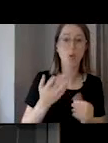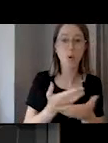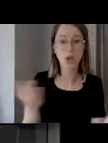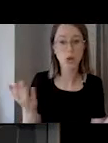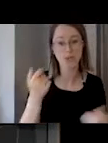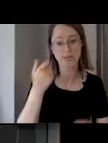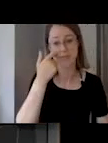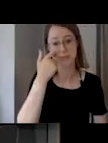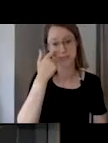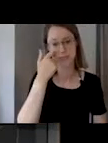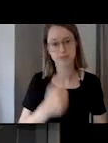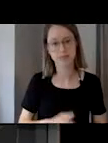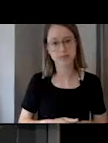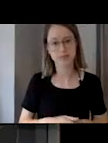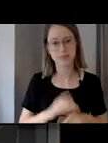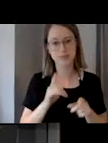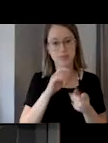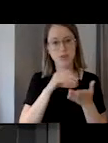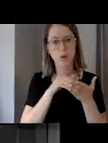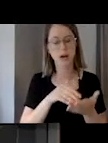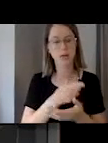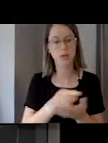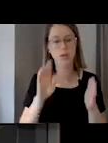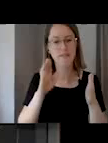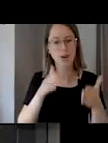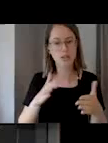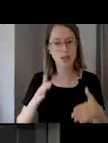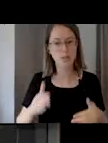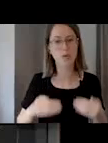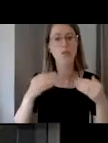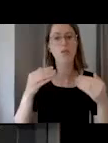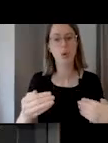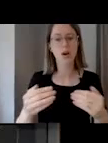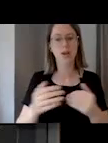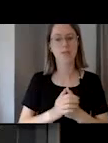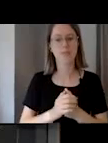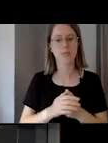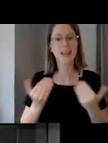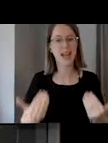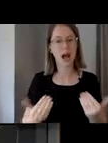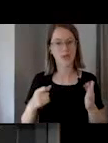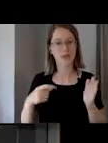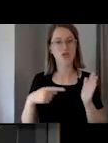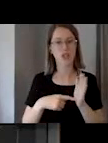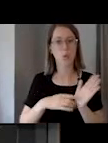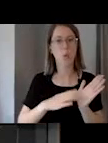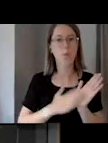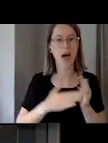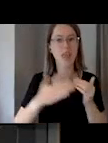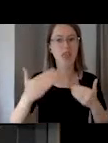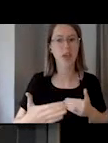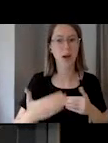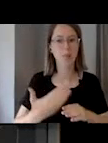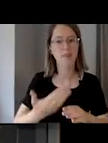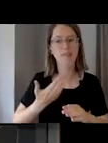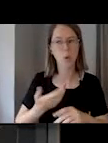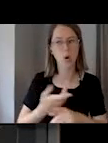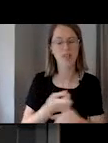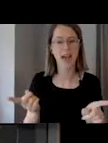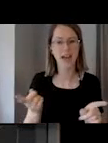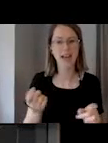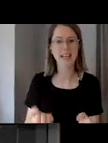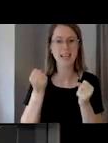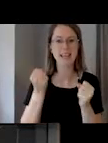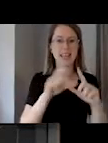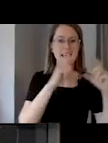And that will help you focus and move forward, especially now in this critical month before they actually get the